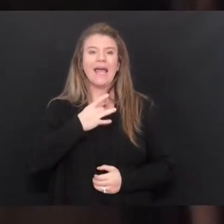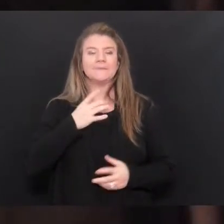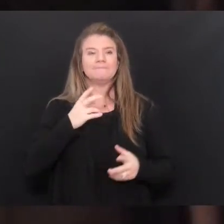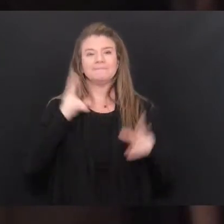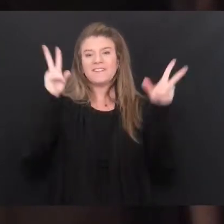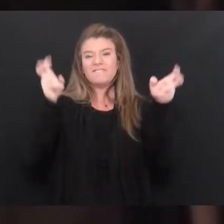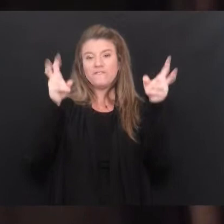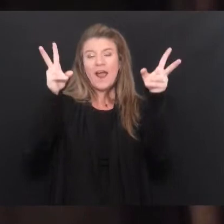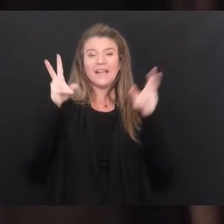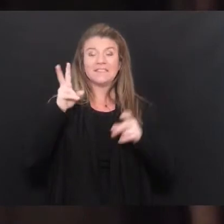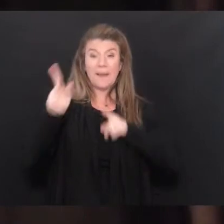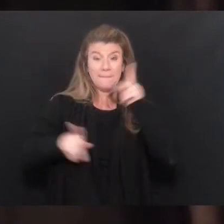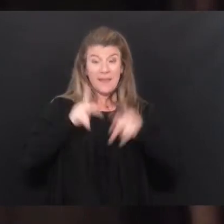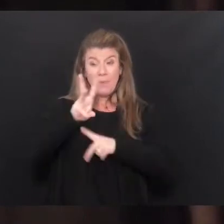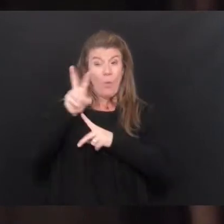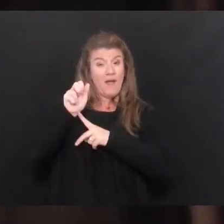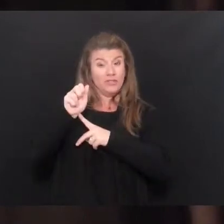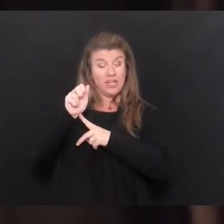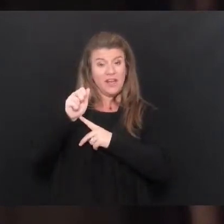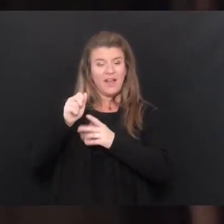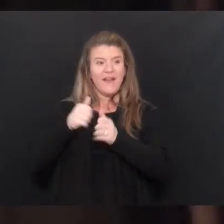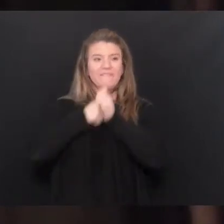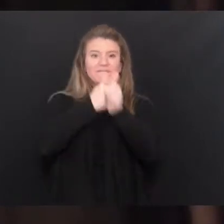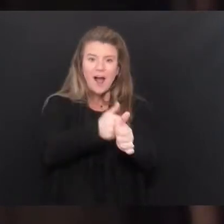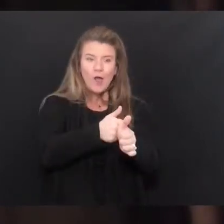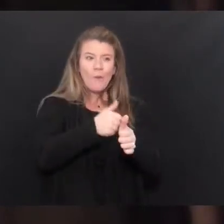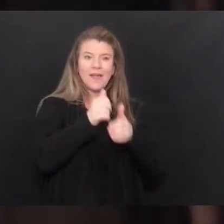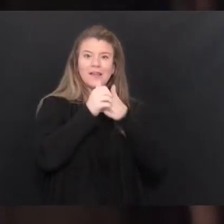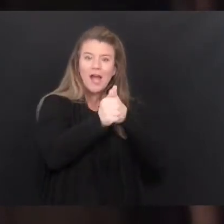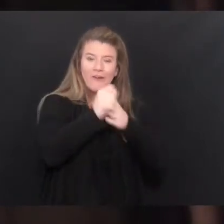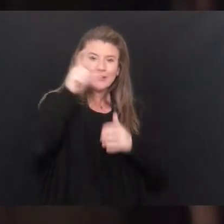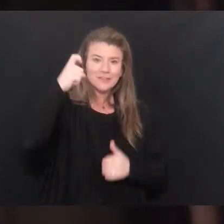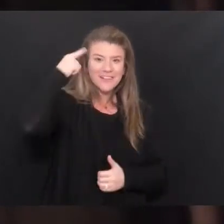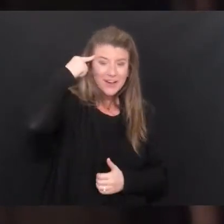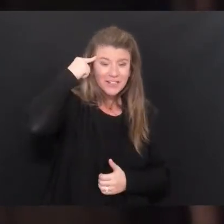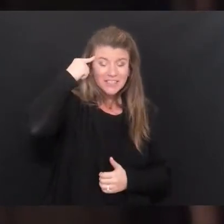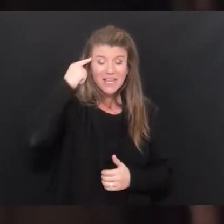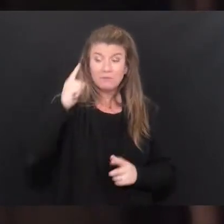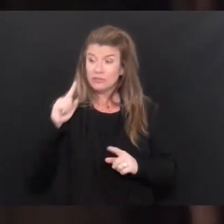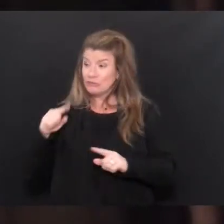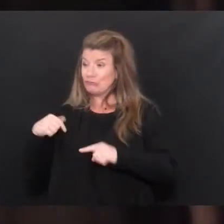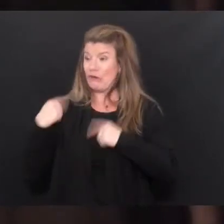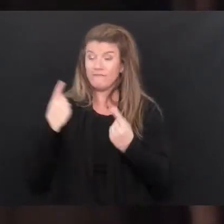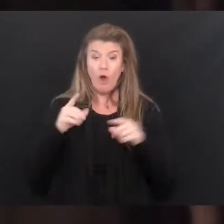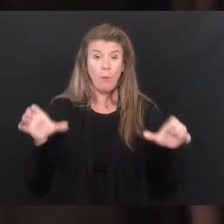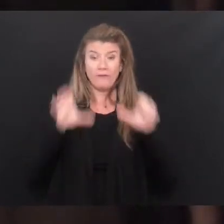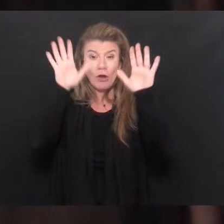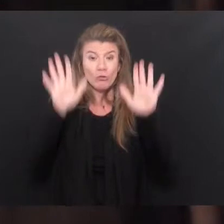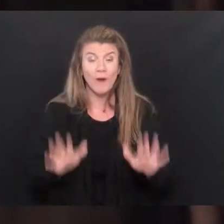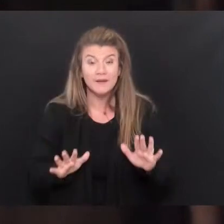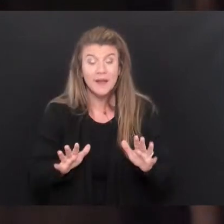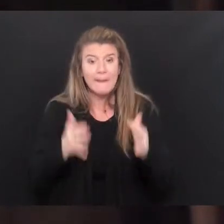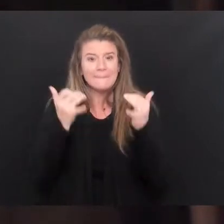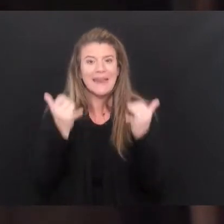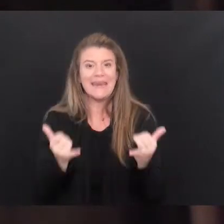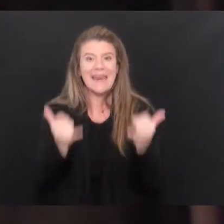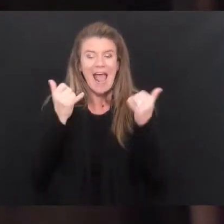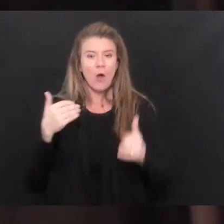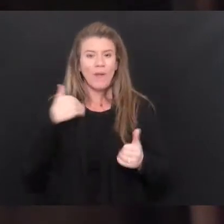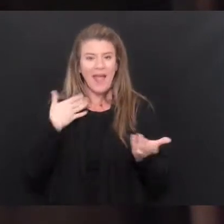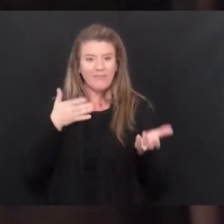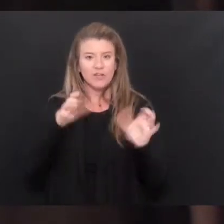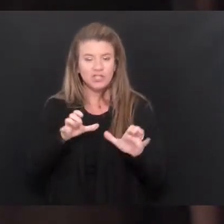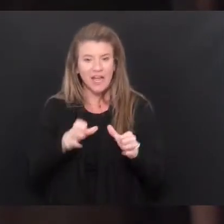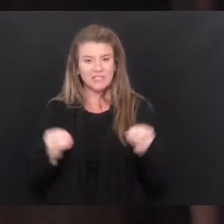for his leadership, but we have done so well so far. And we have an incredible opportunity right now to really, all